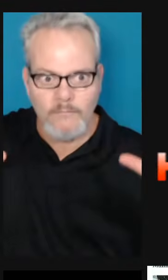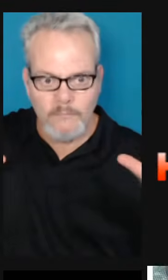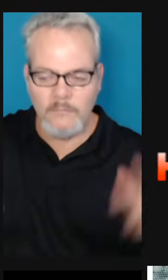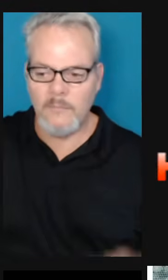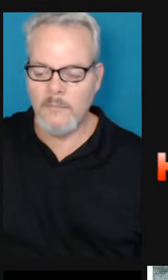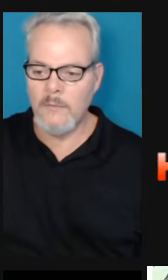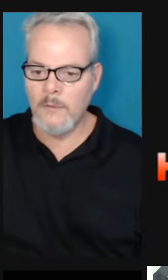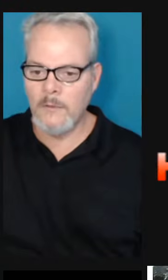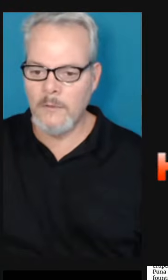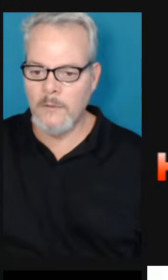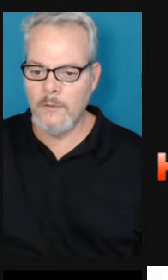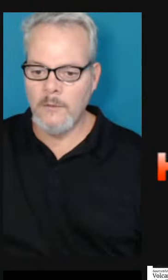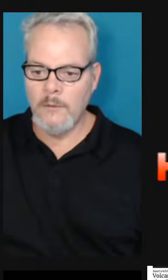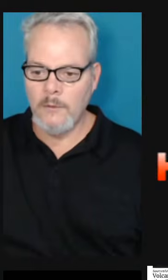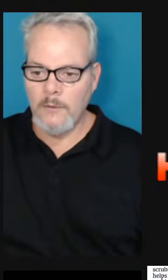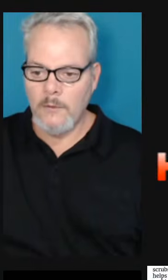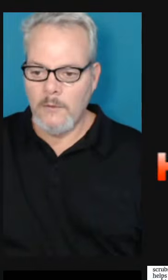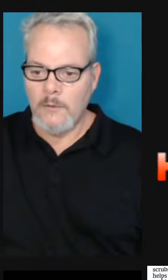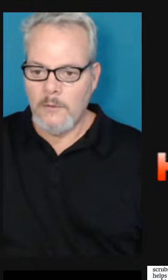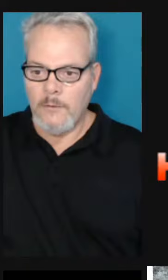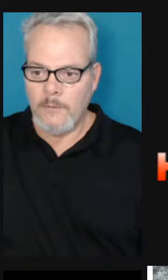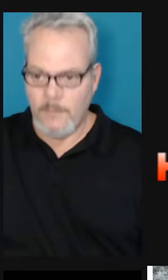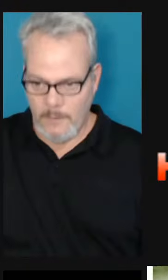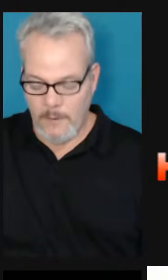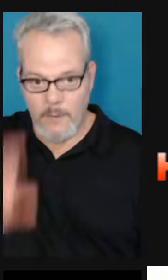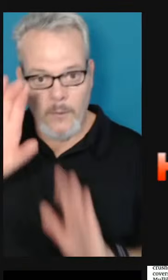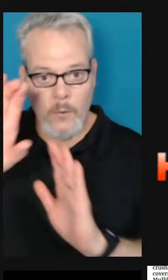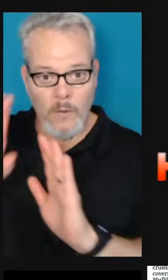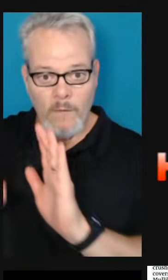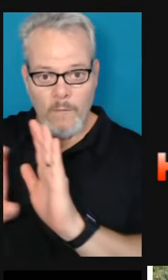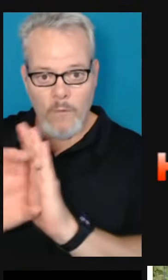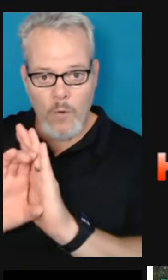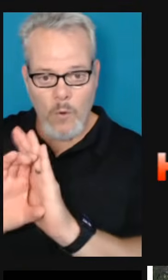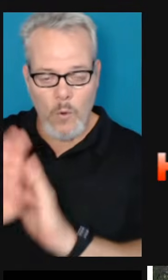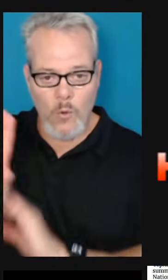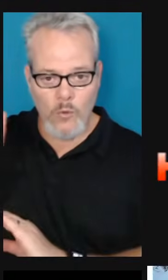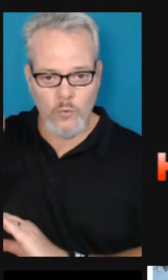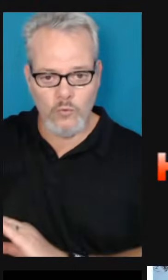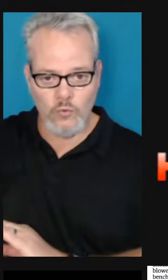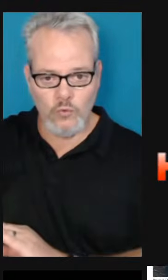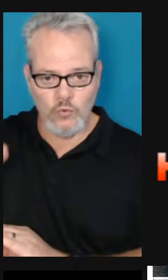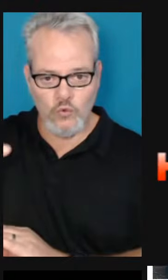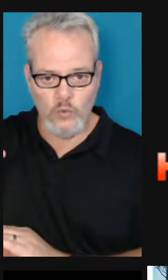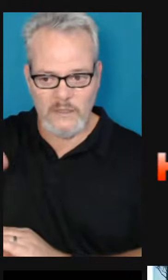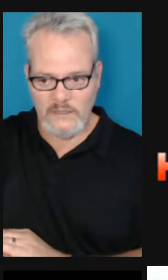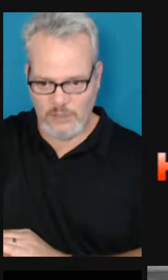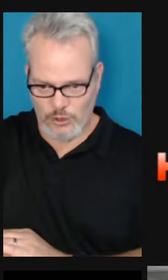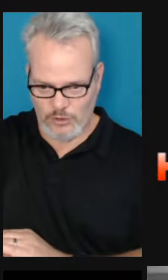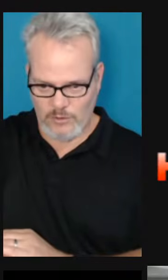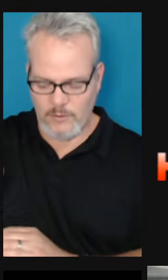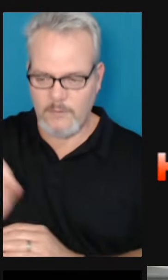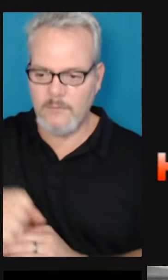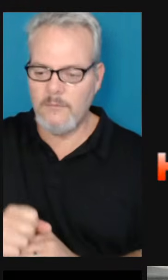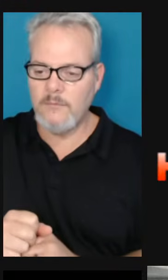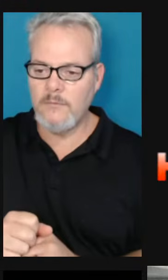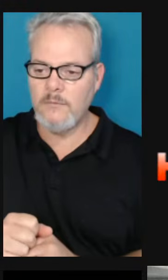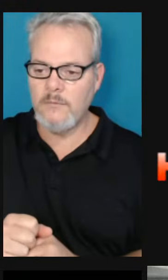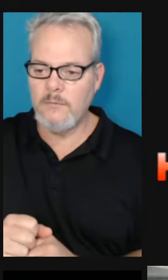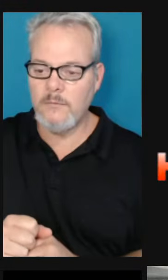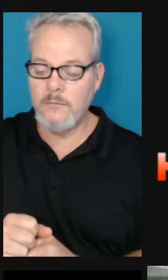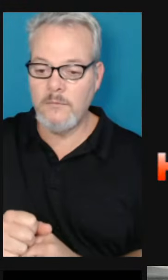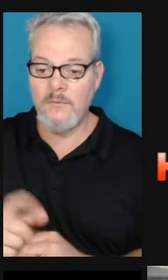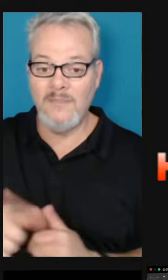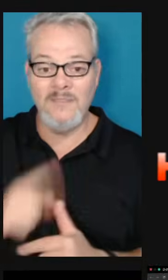So that's the USGS photo view of that impact there as well. And from there, I just want